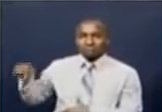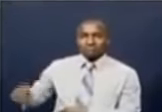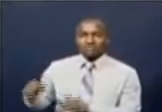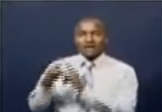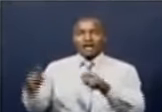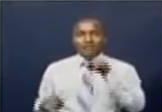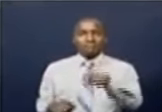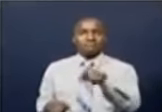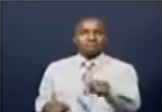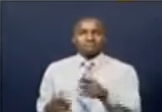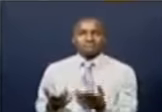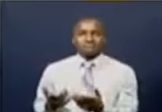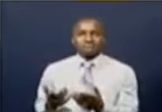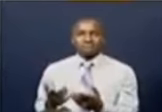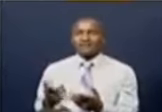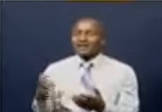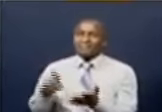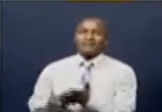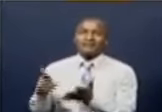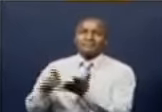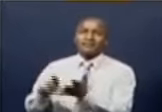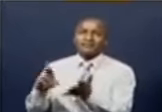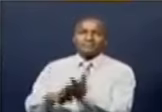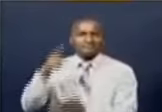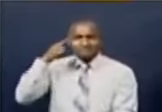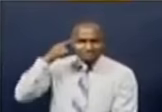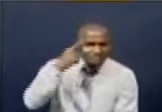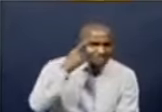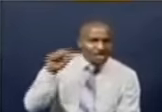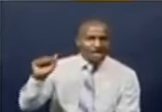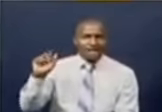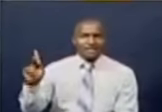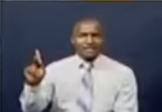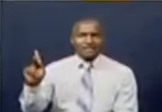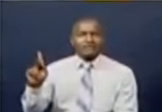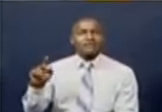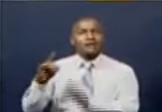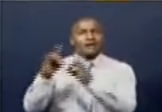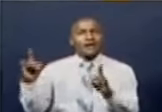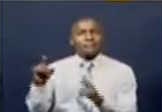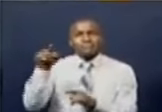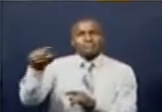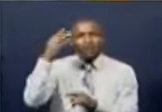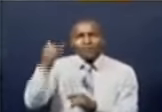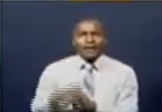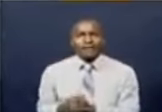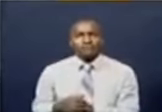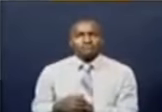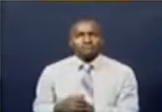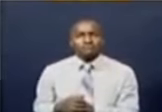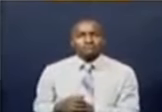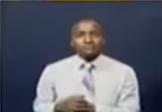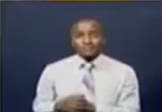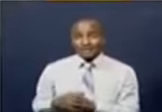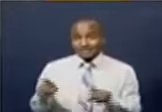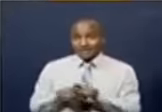venue. And not once I went to Athletics Kenya to question why are we having the camp in various locations. That even the athletes